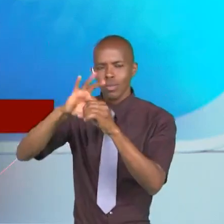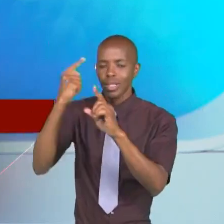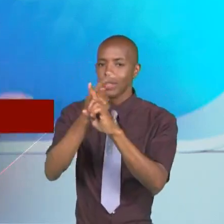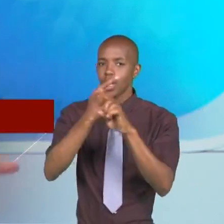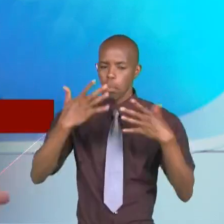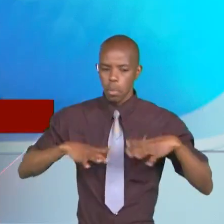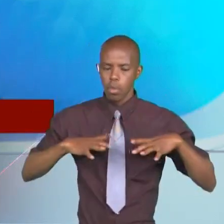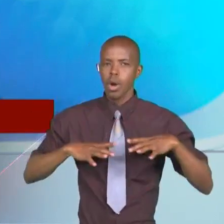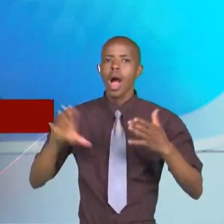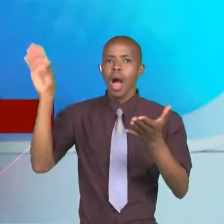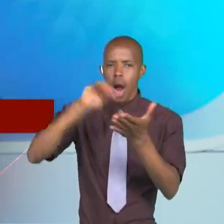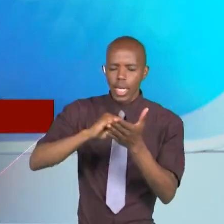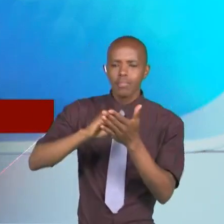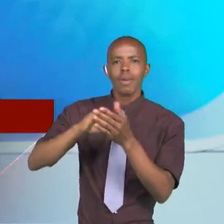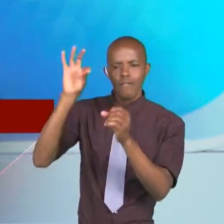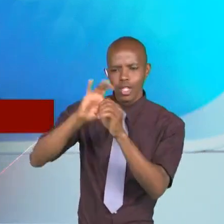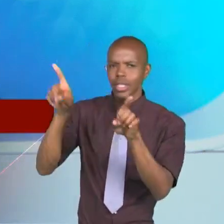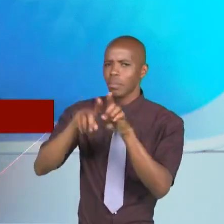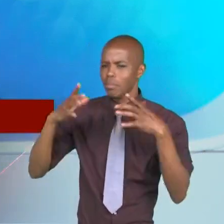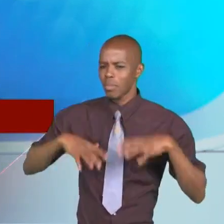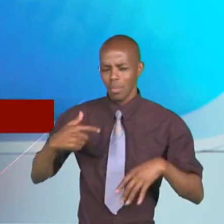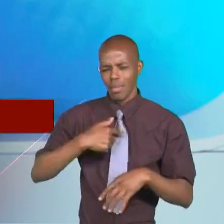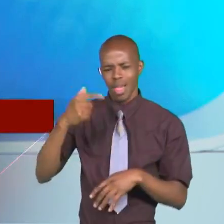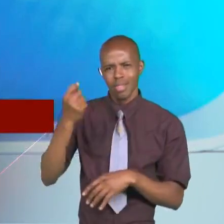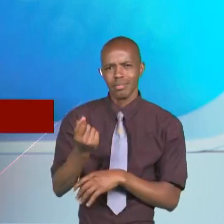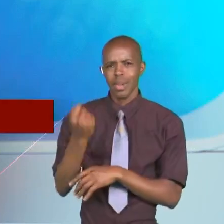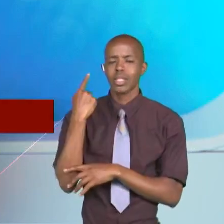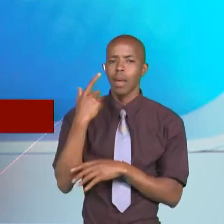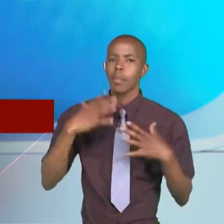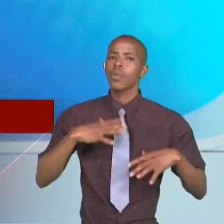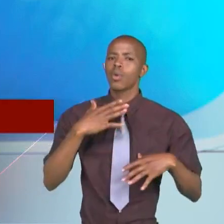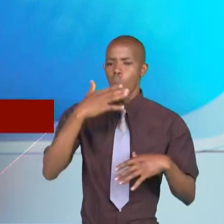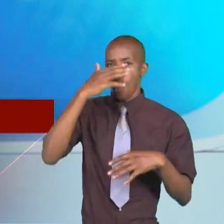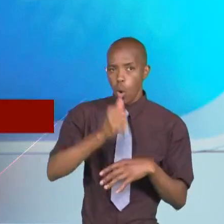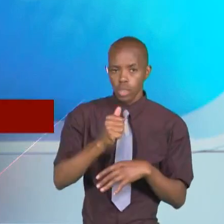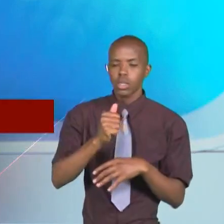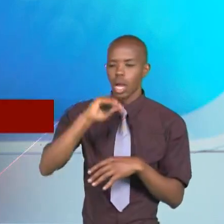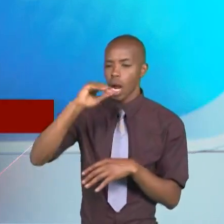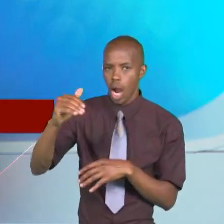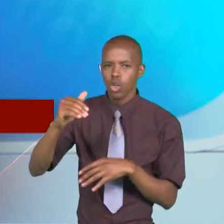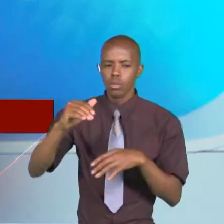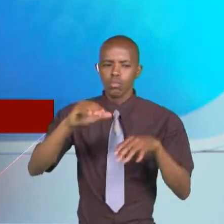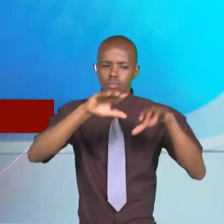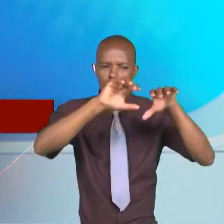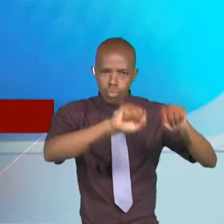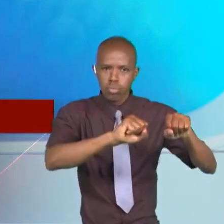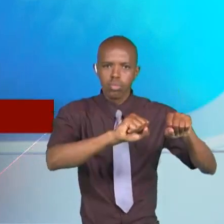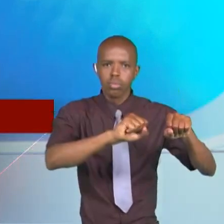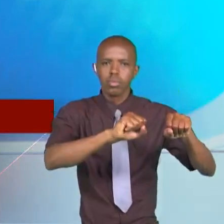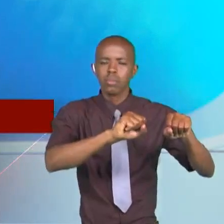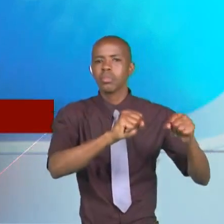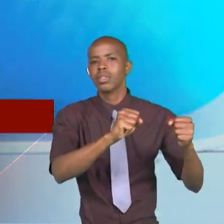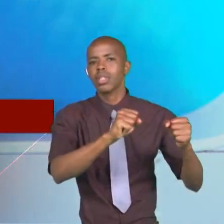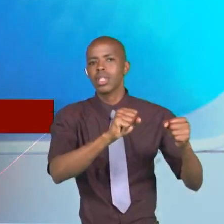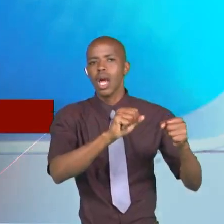people, again still voting in the same people. So I think I understand when people say that they would wish that their counties were taken over by some form of,